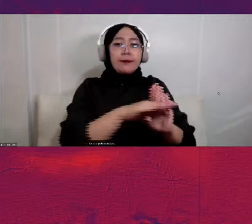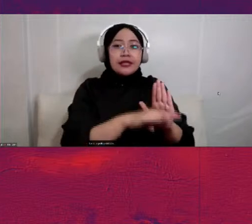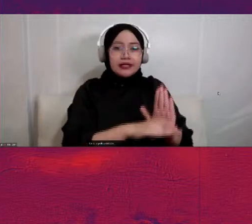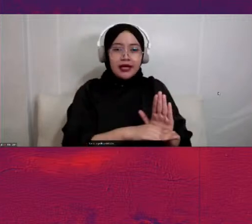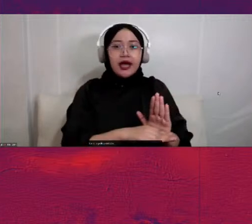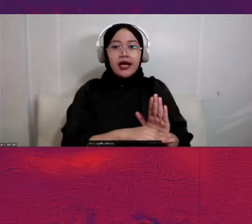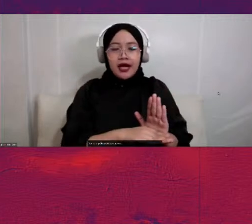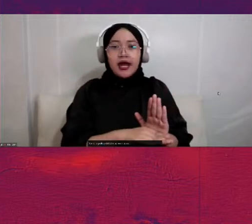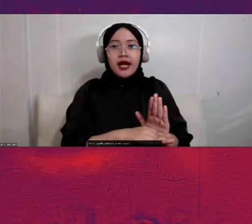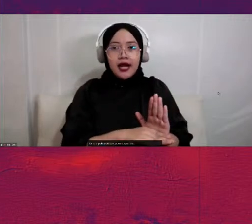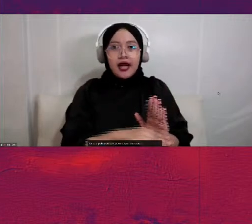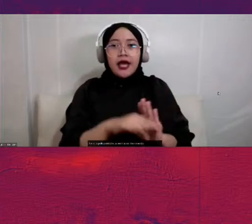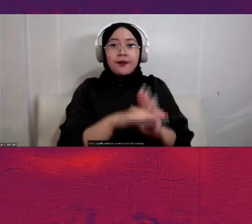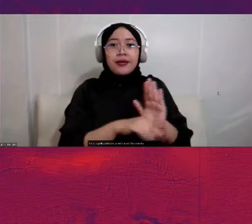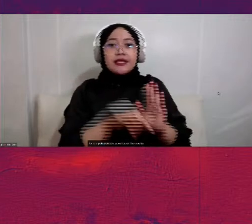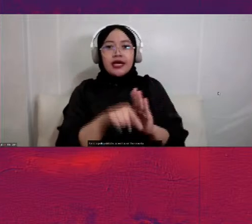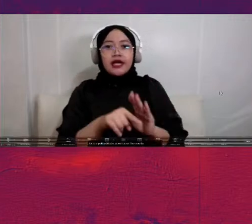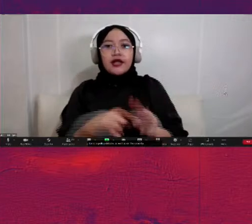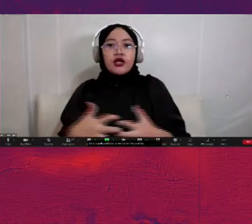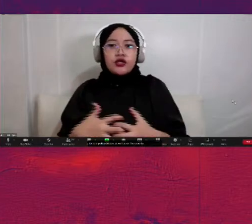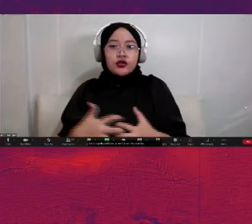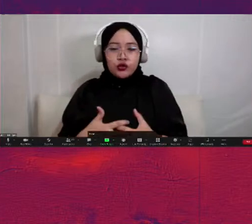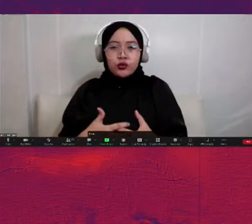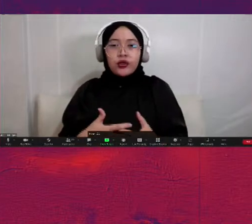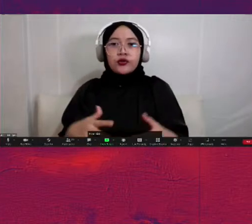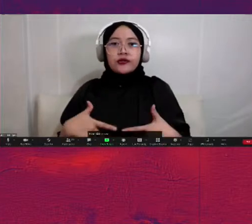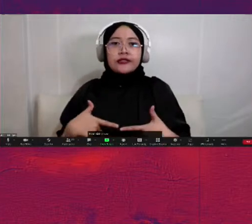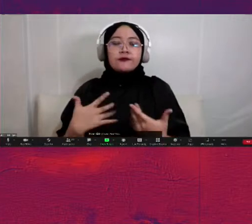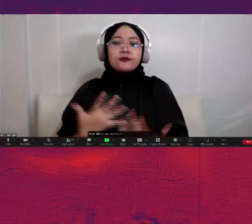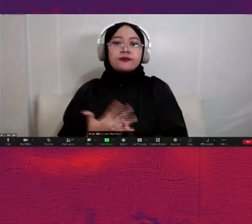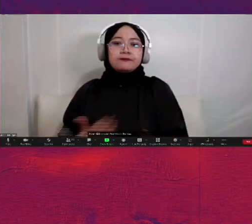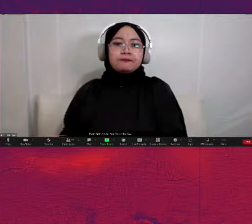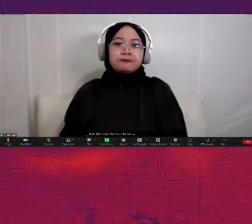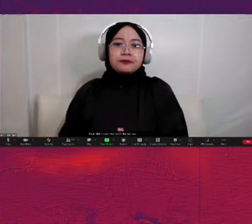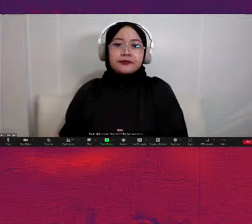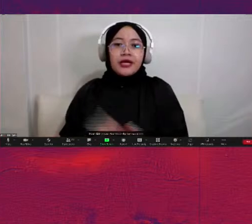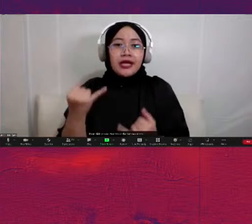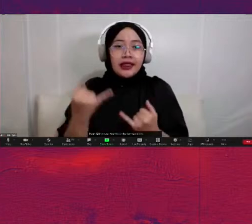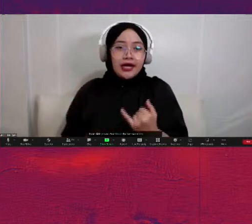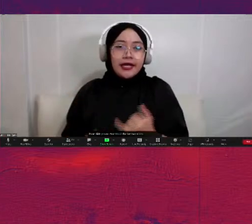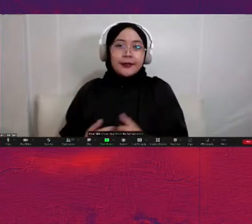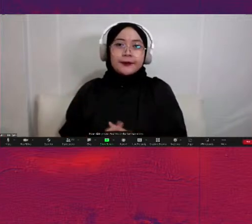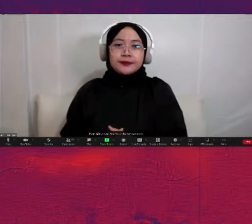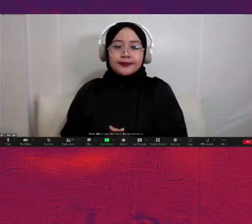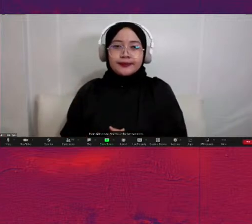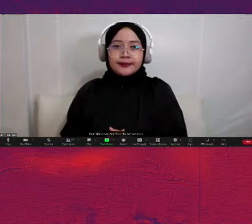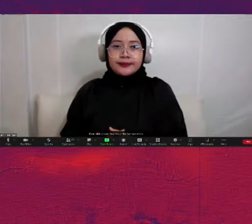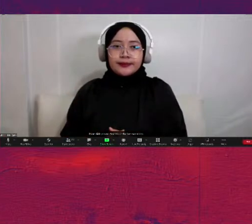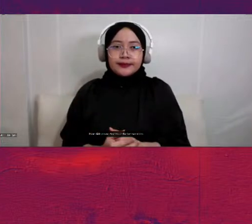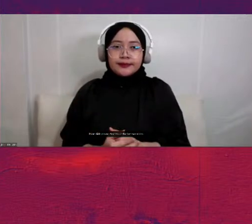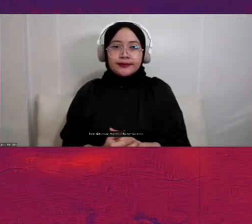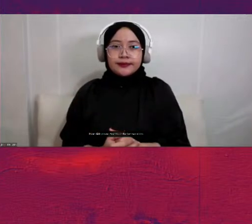debate, as well as on the severity. Next slide, please. And this is the last 2 slides.